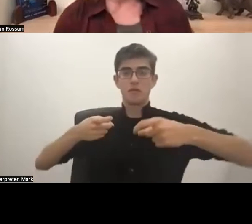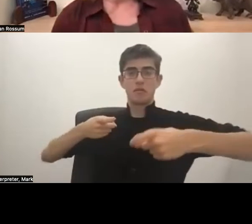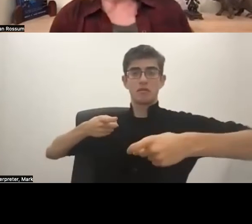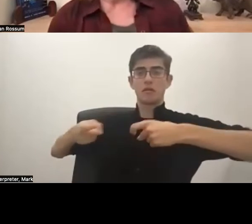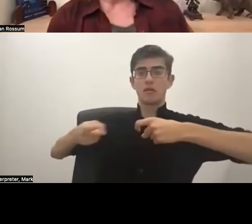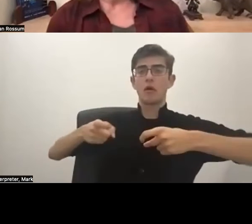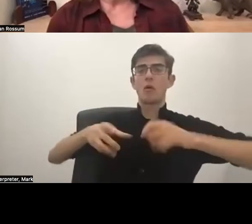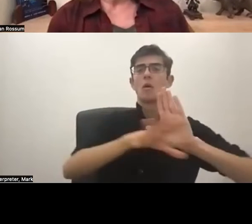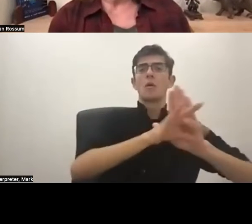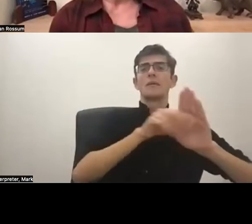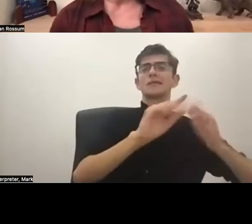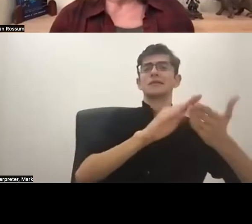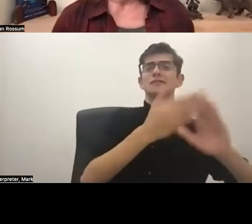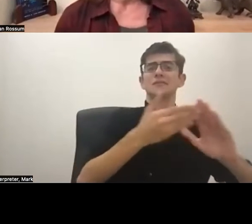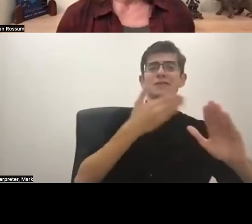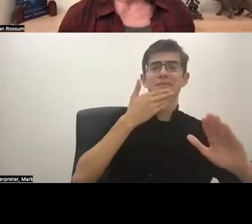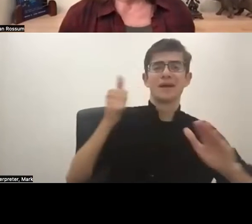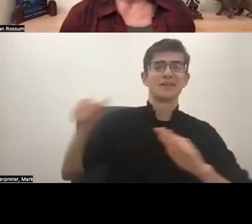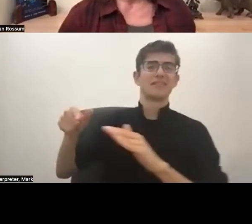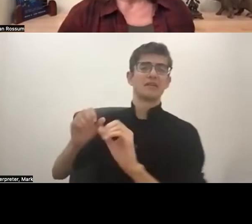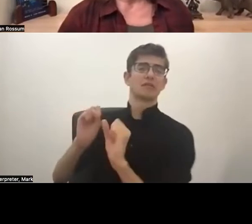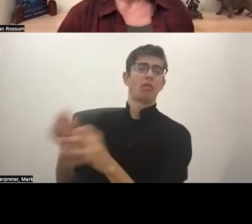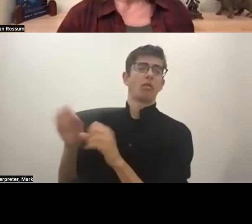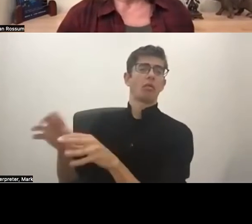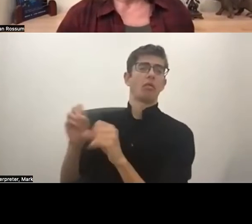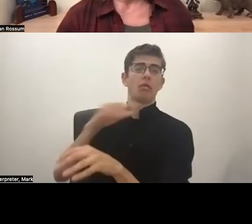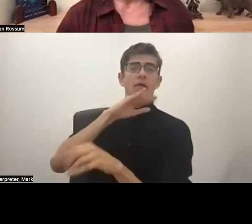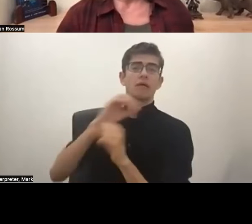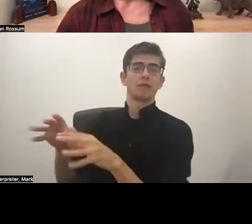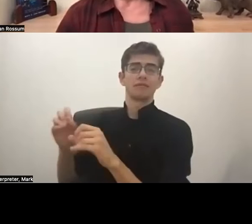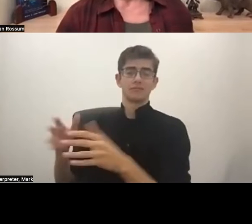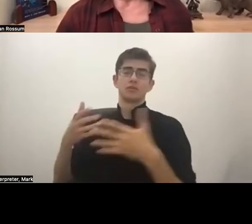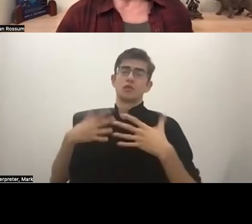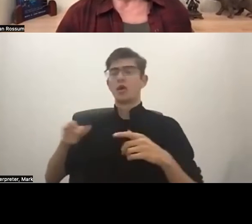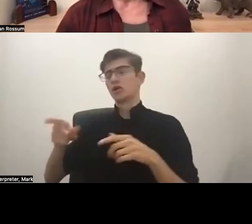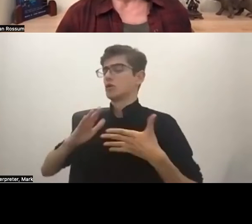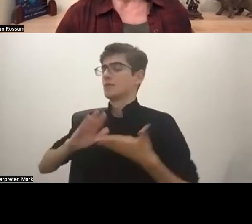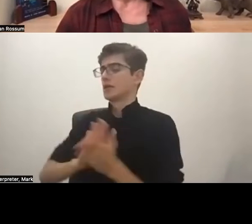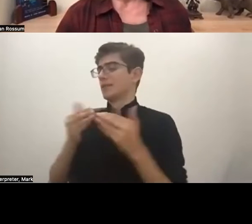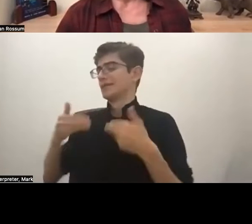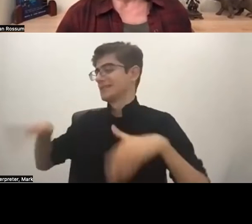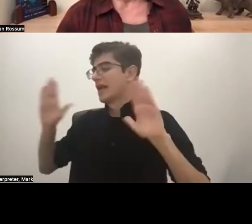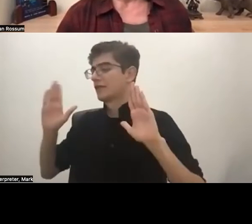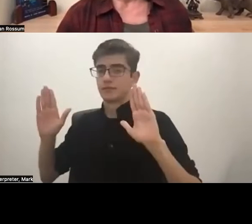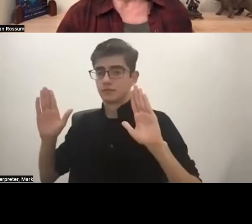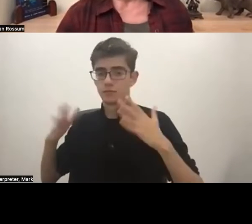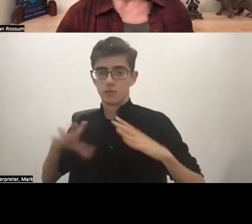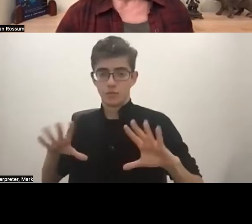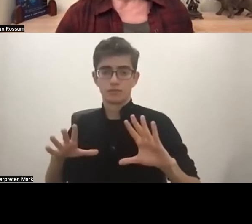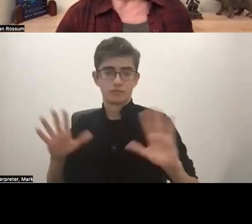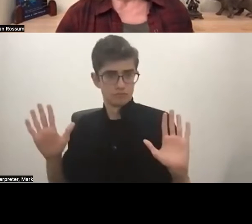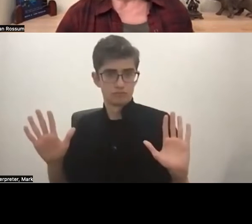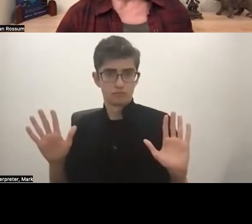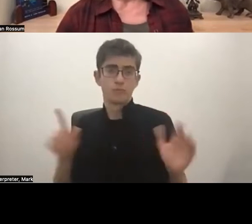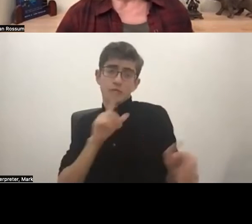selecting certain communities to be economic and energy sacrifice zones. So I mean, it's kind of like unknown